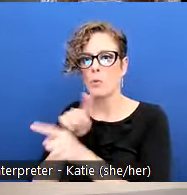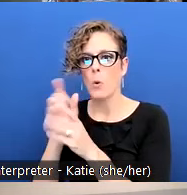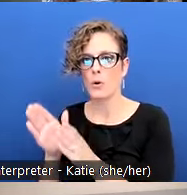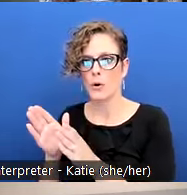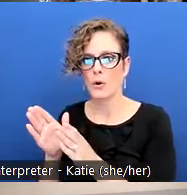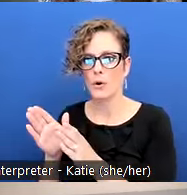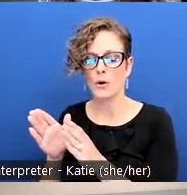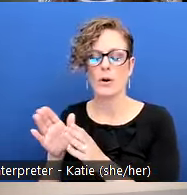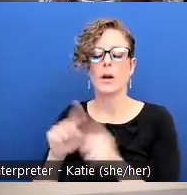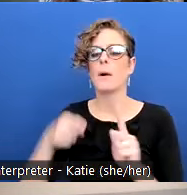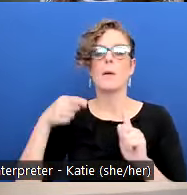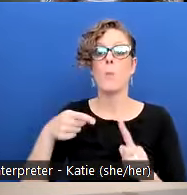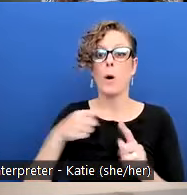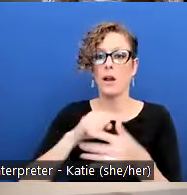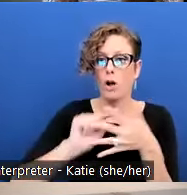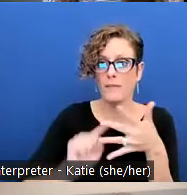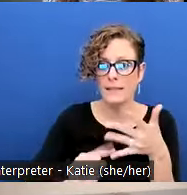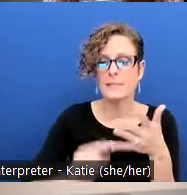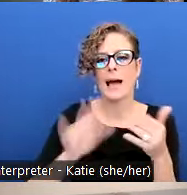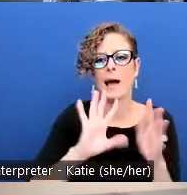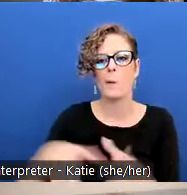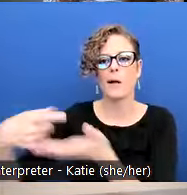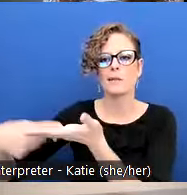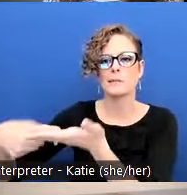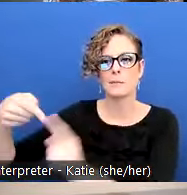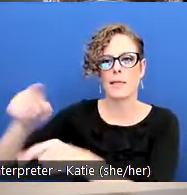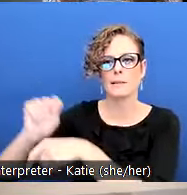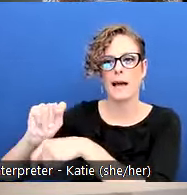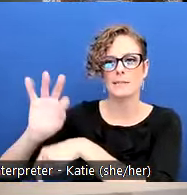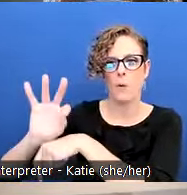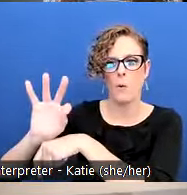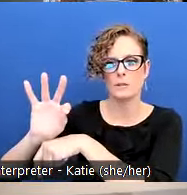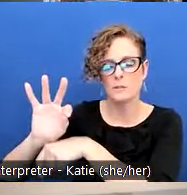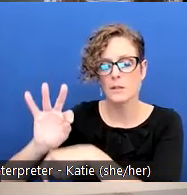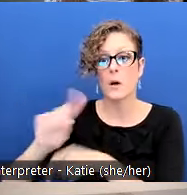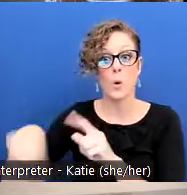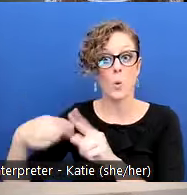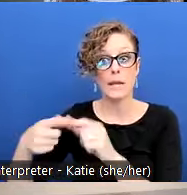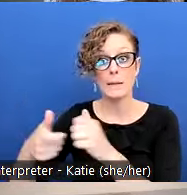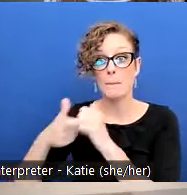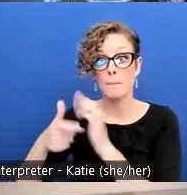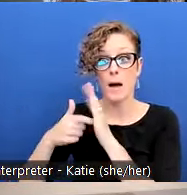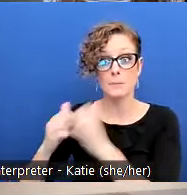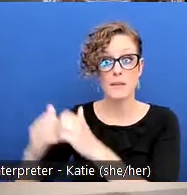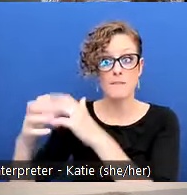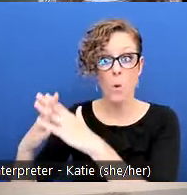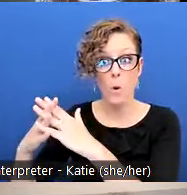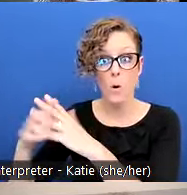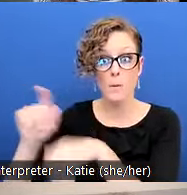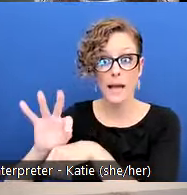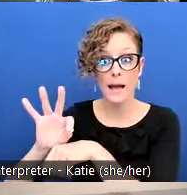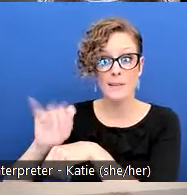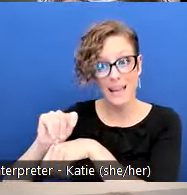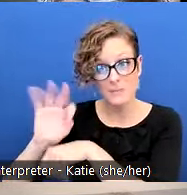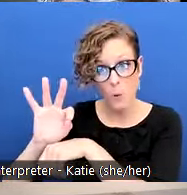force. That task force has to be formed by January of 2023, and then we'll submit a report to